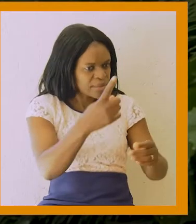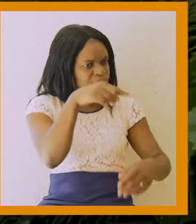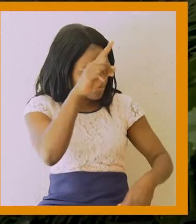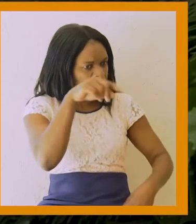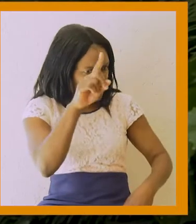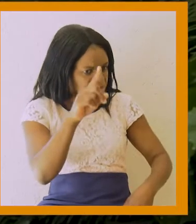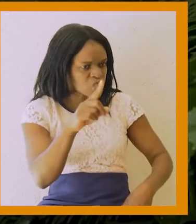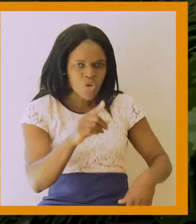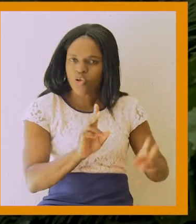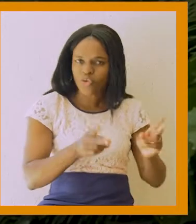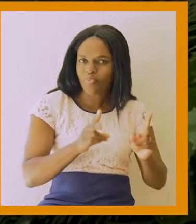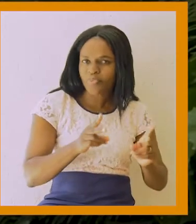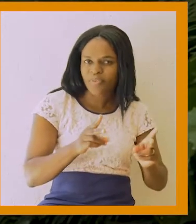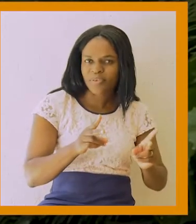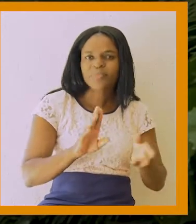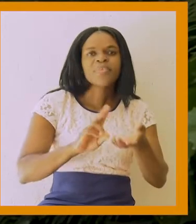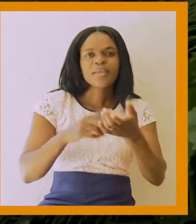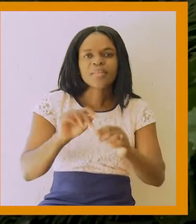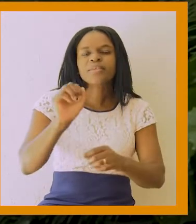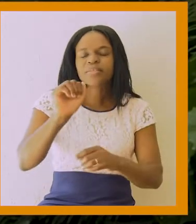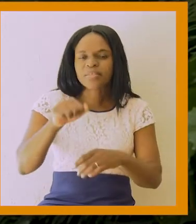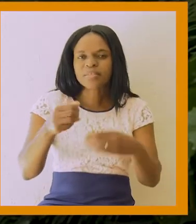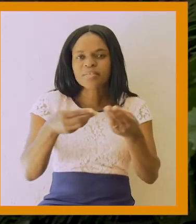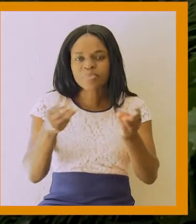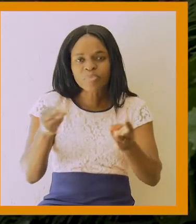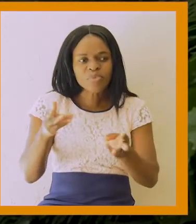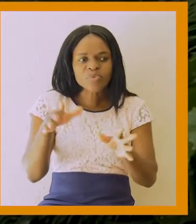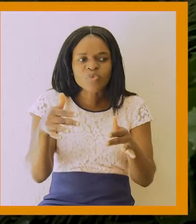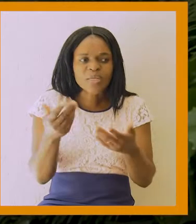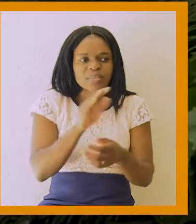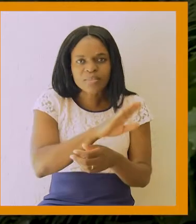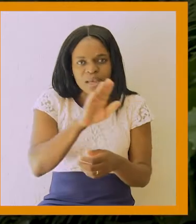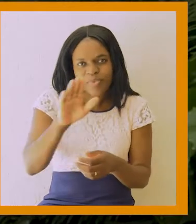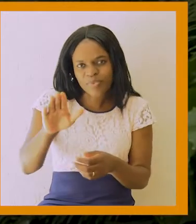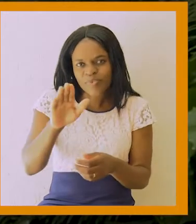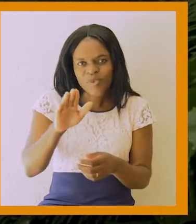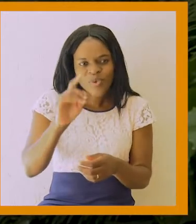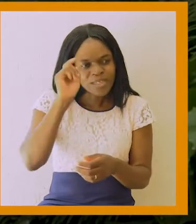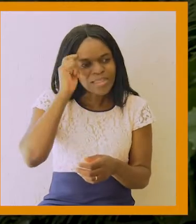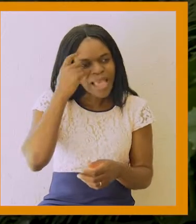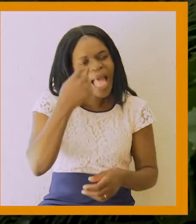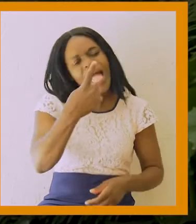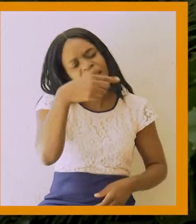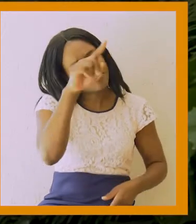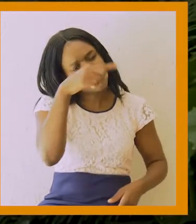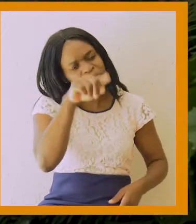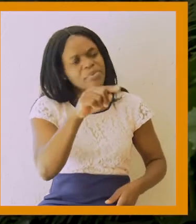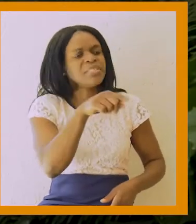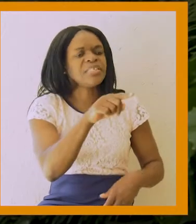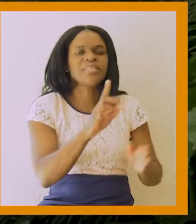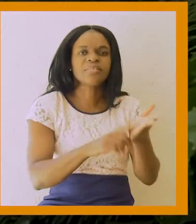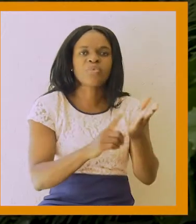we have this society whereby people in these societies will actually normalize any form